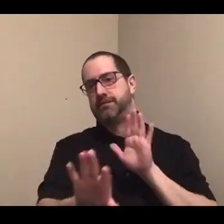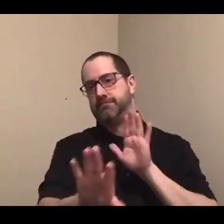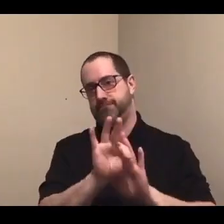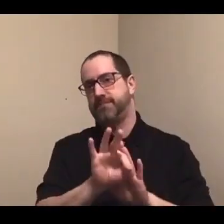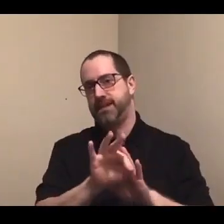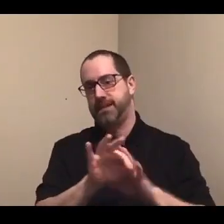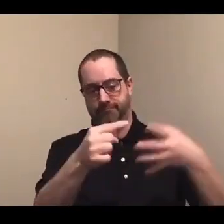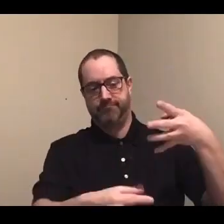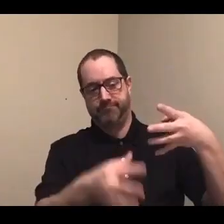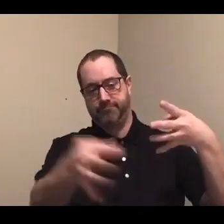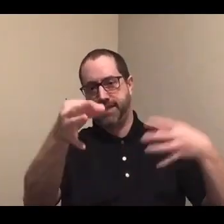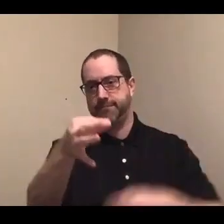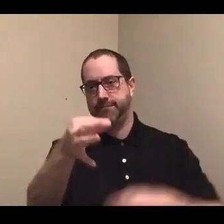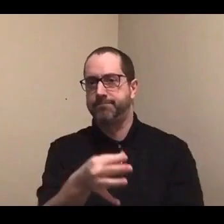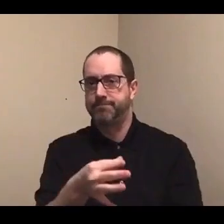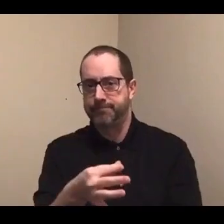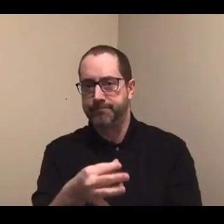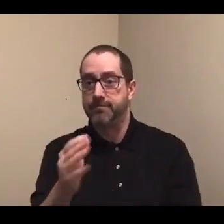I click next.